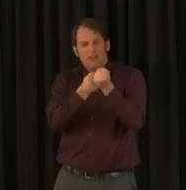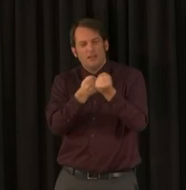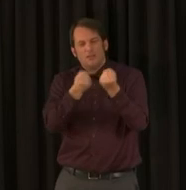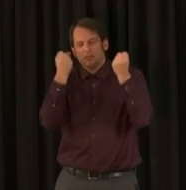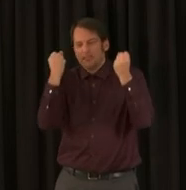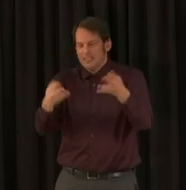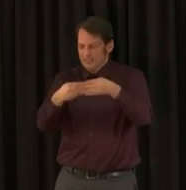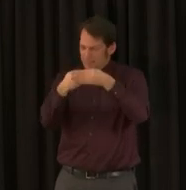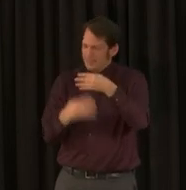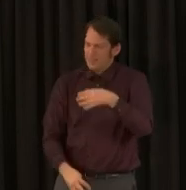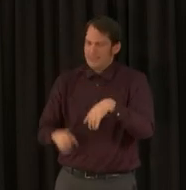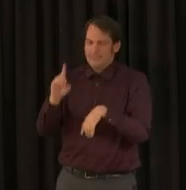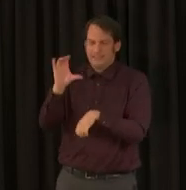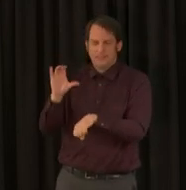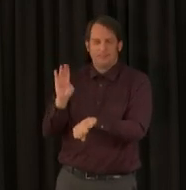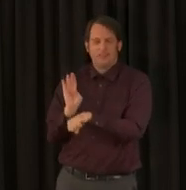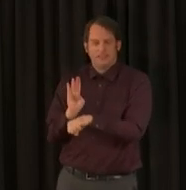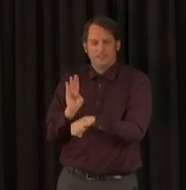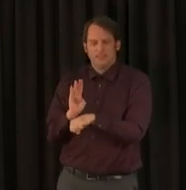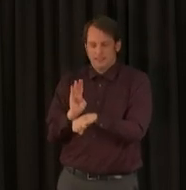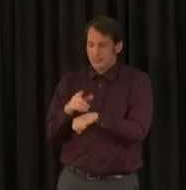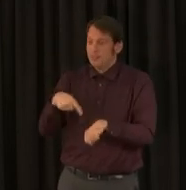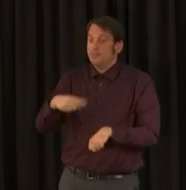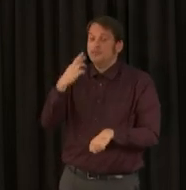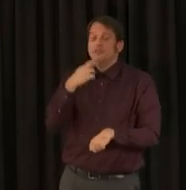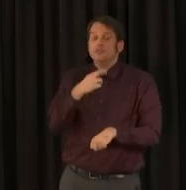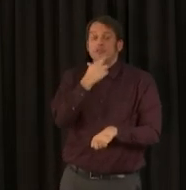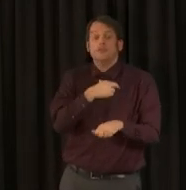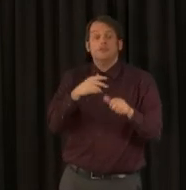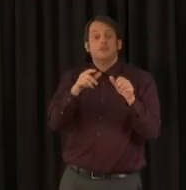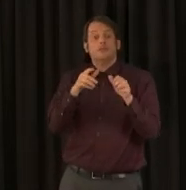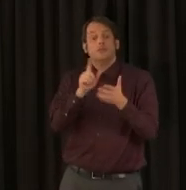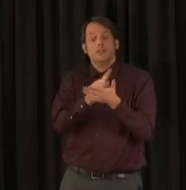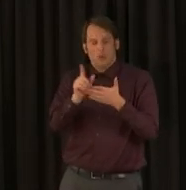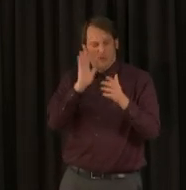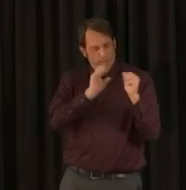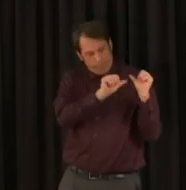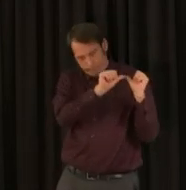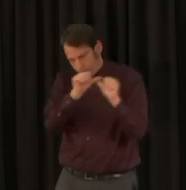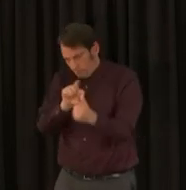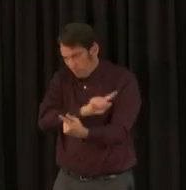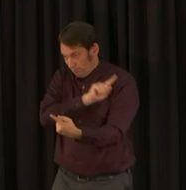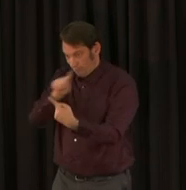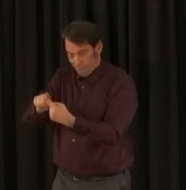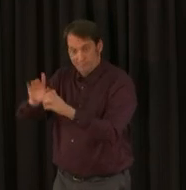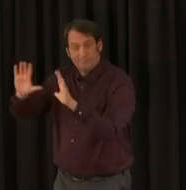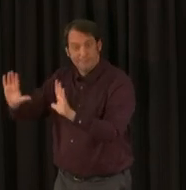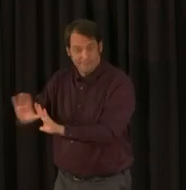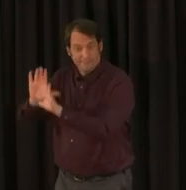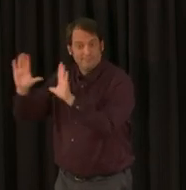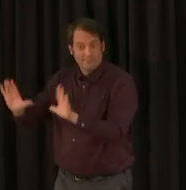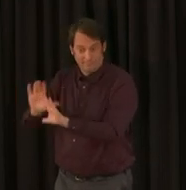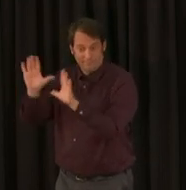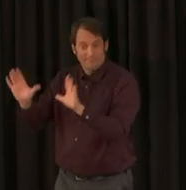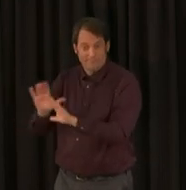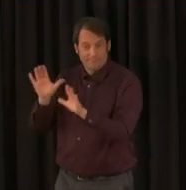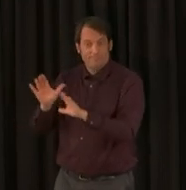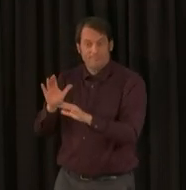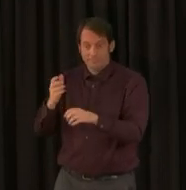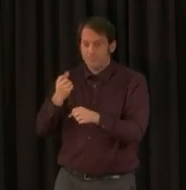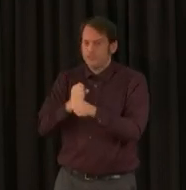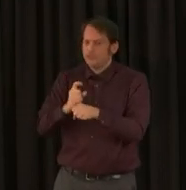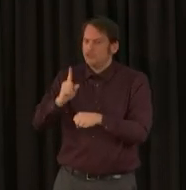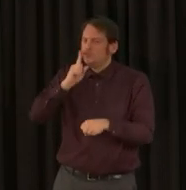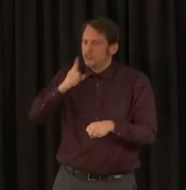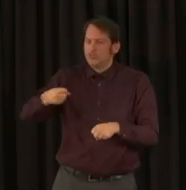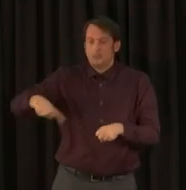And again, it's Restaurant Week continues through this Sunday, through Super Bowl Sunday. So make sure that you get out there. You could dine out